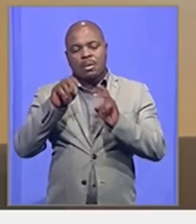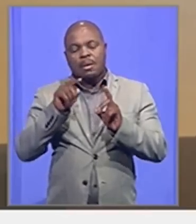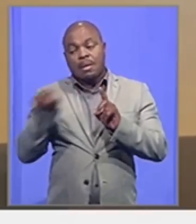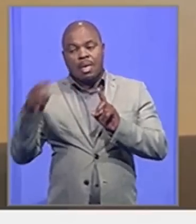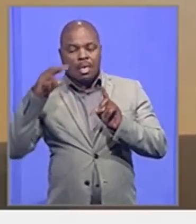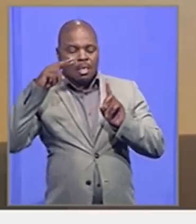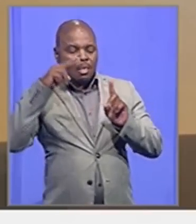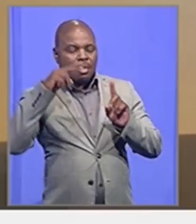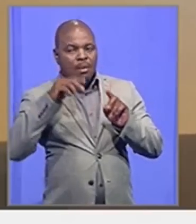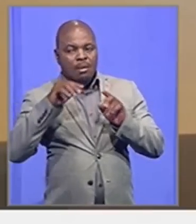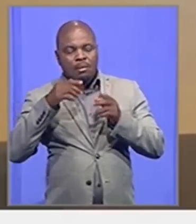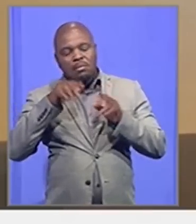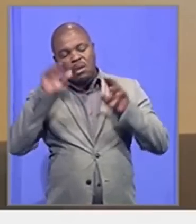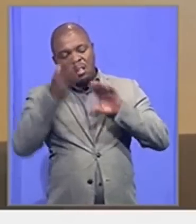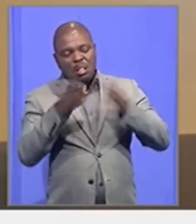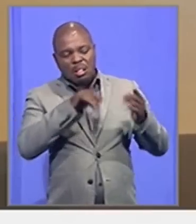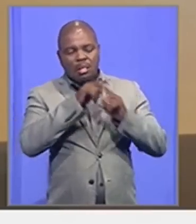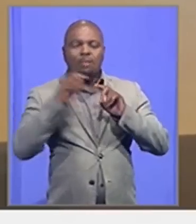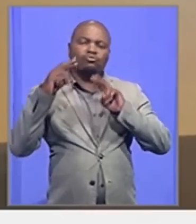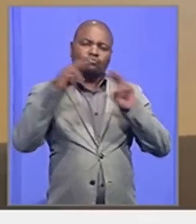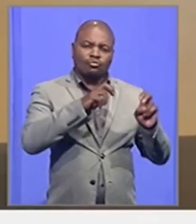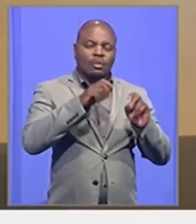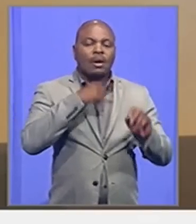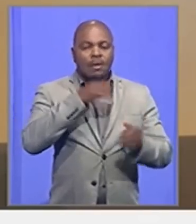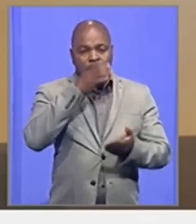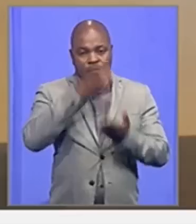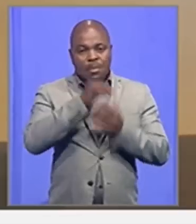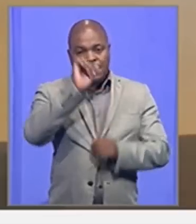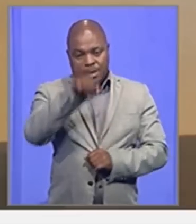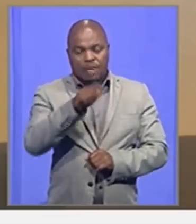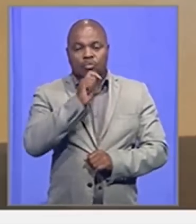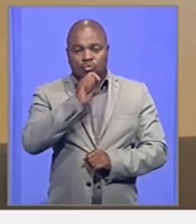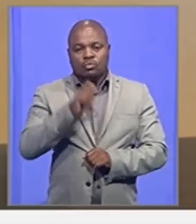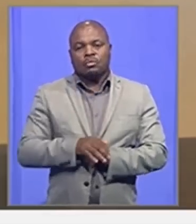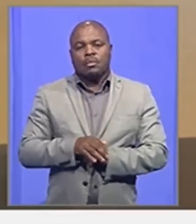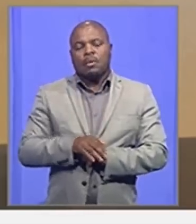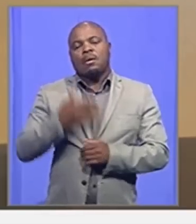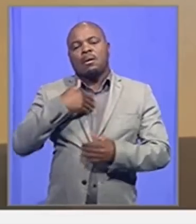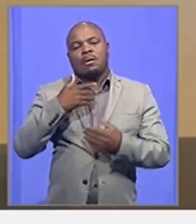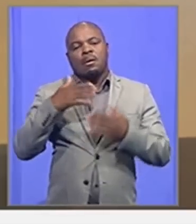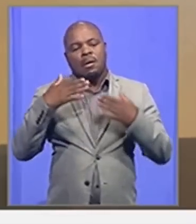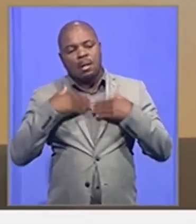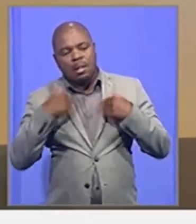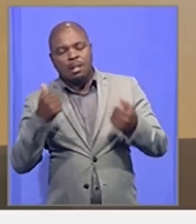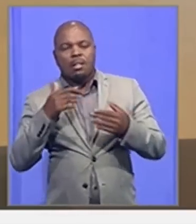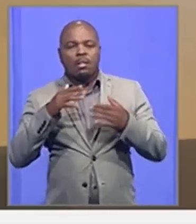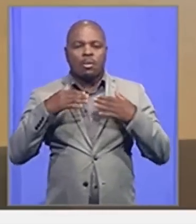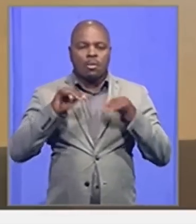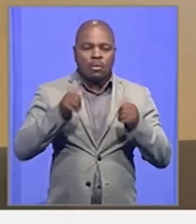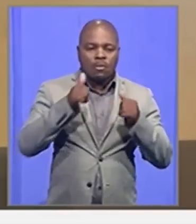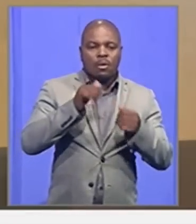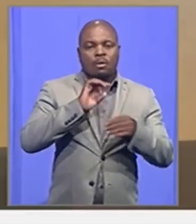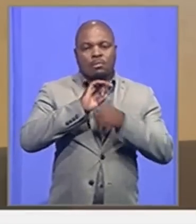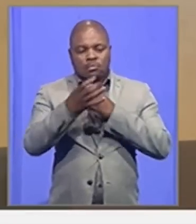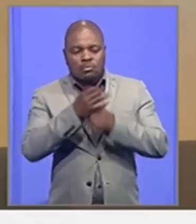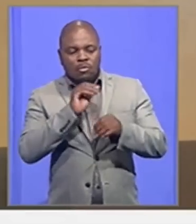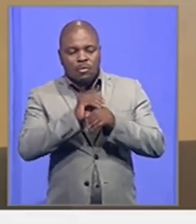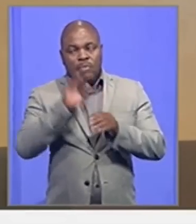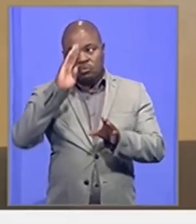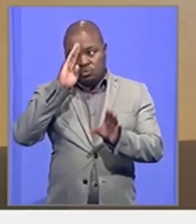police investigation. We can confirm that in-house employee health and wellness experts have been dispatched